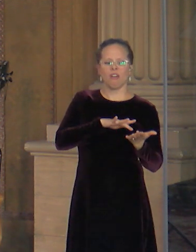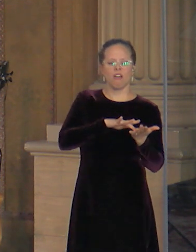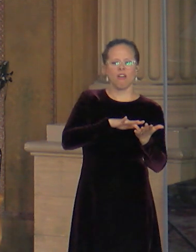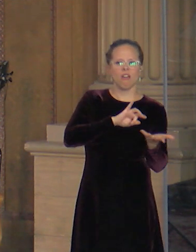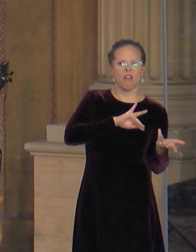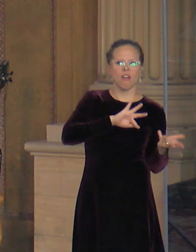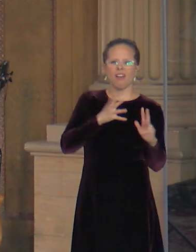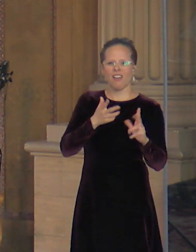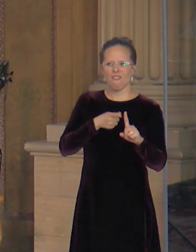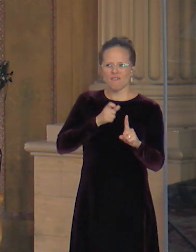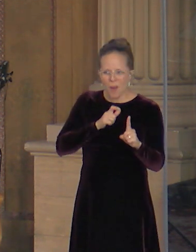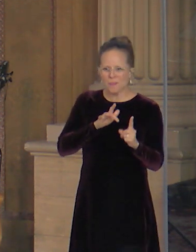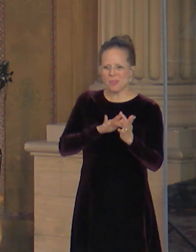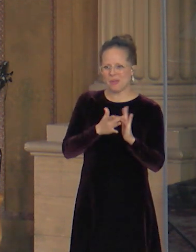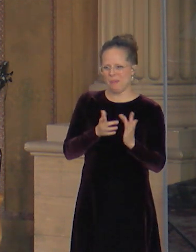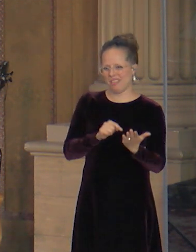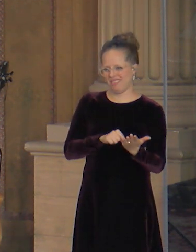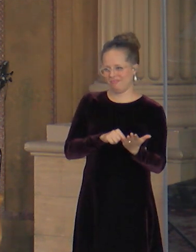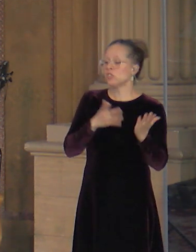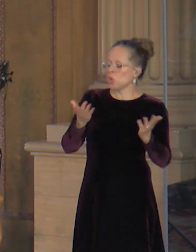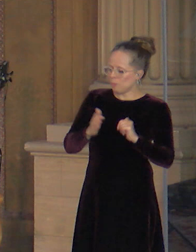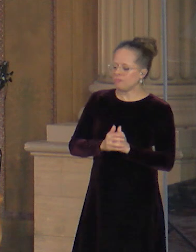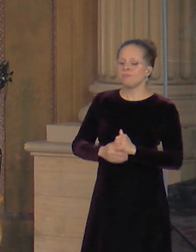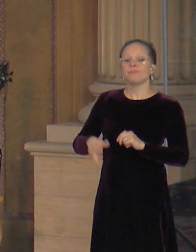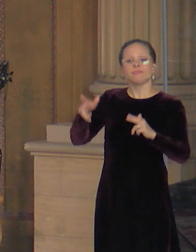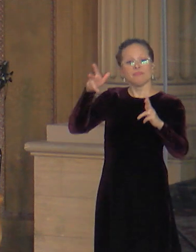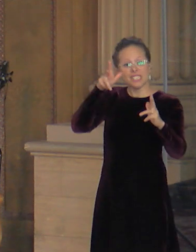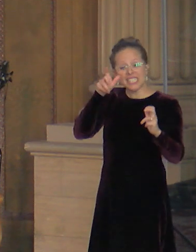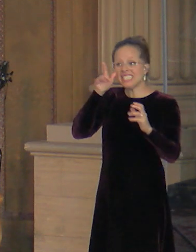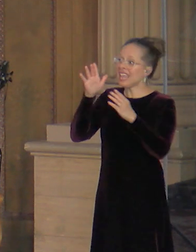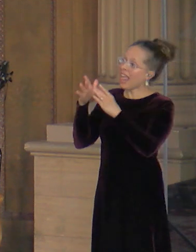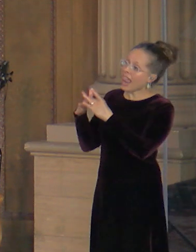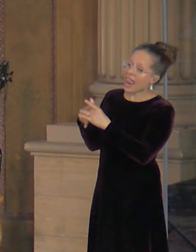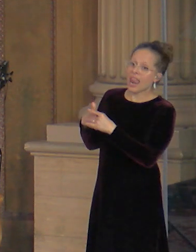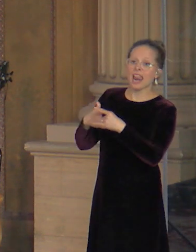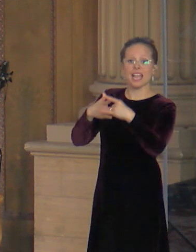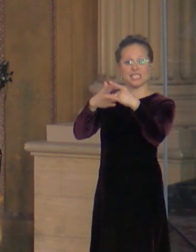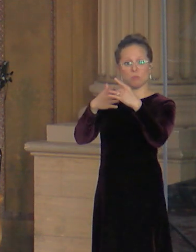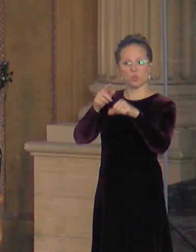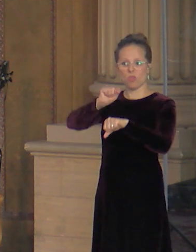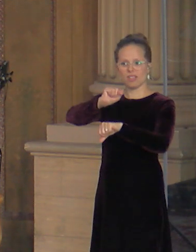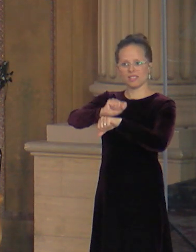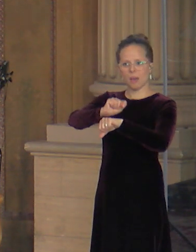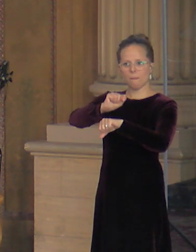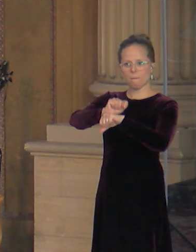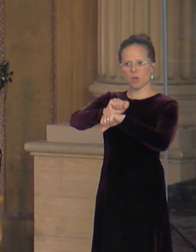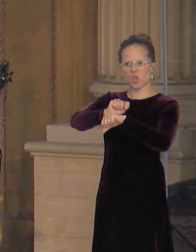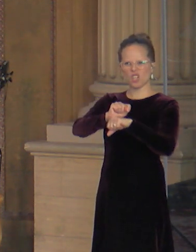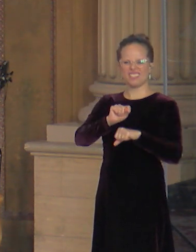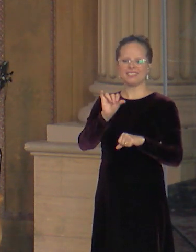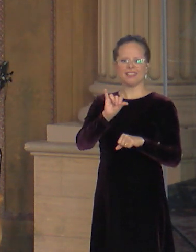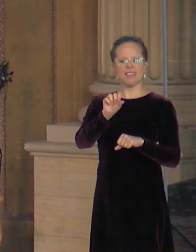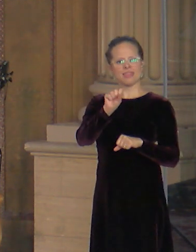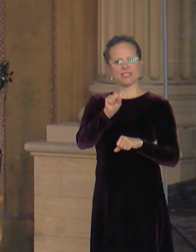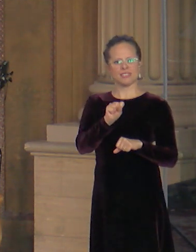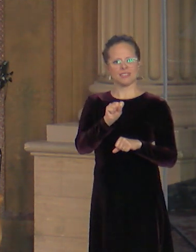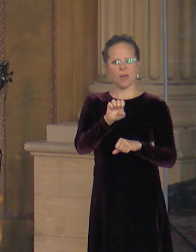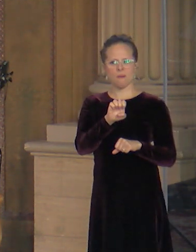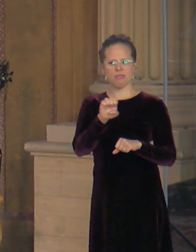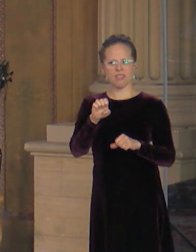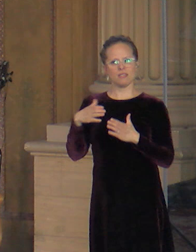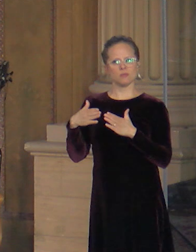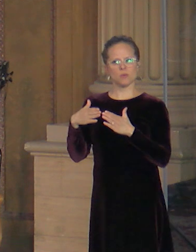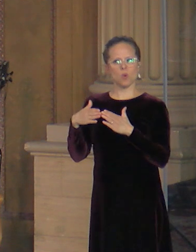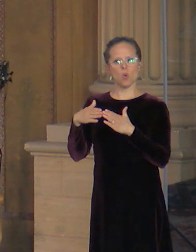so Satan sets up this test he brings Jesus up to the pinnacle of the temple this is probably the royal porch on the southeast corner of the temple which was a